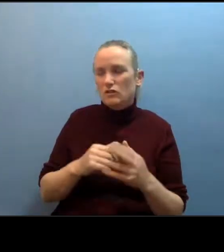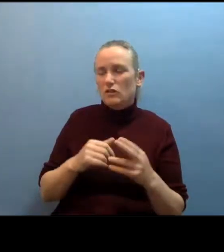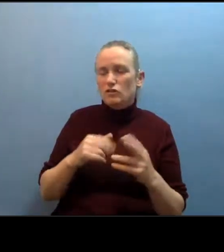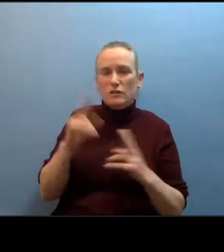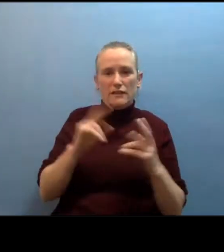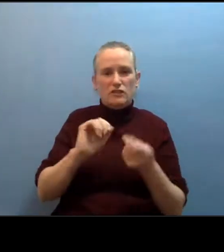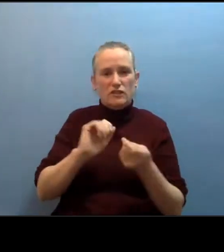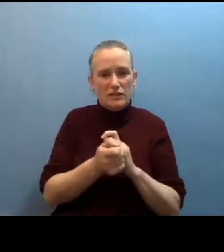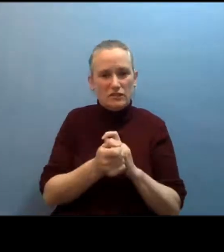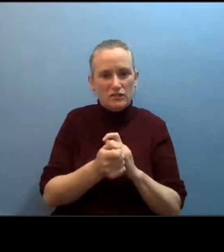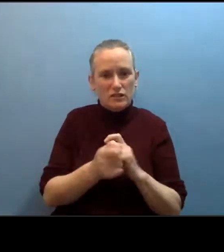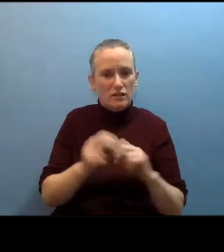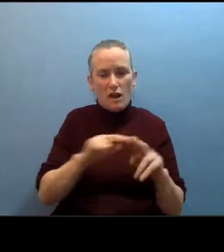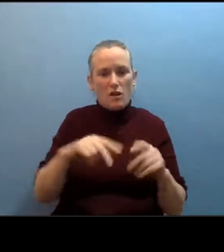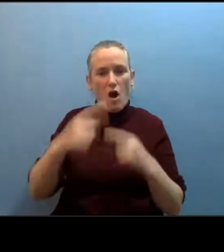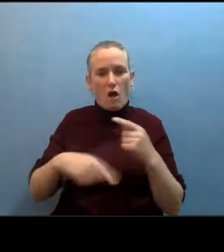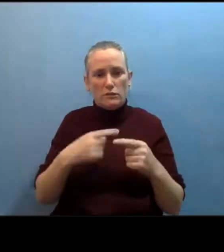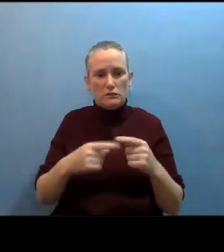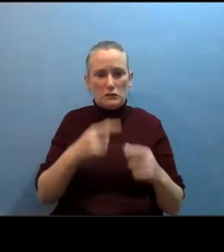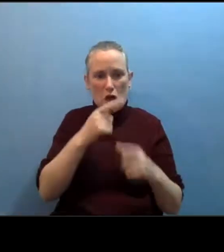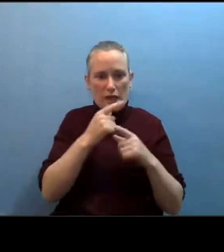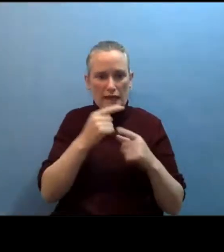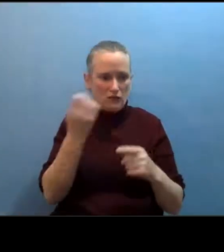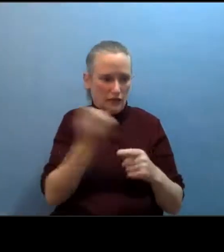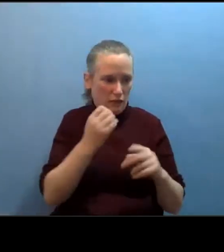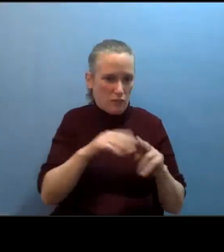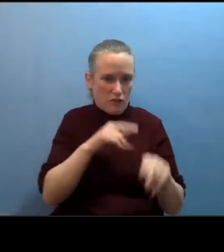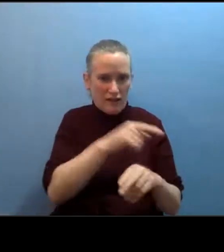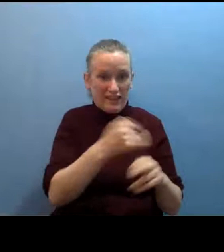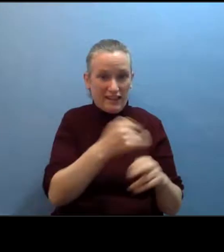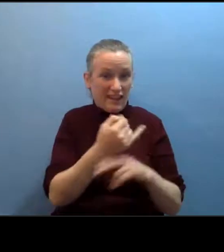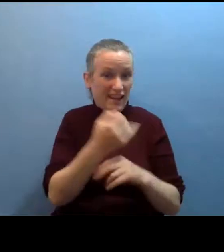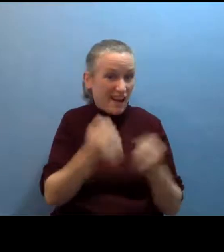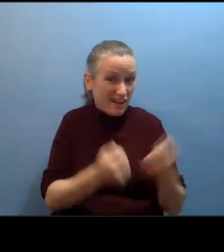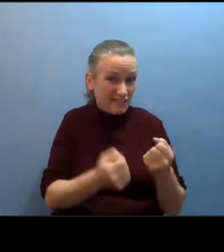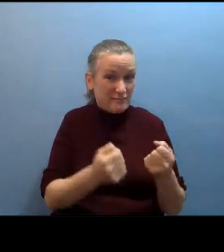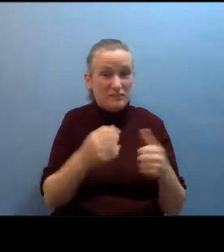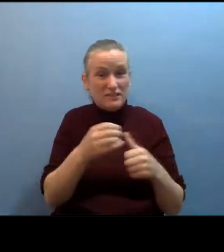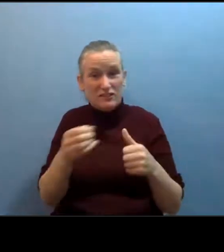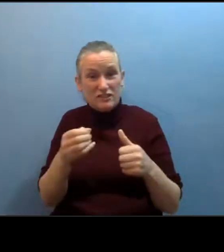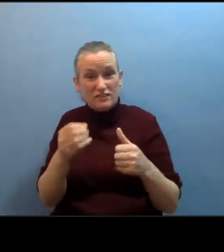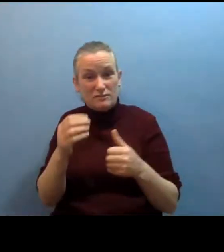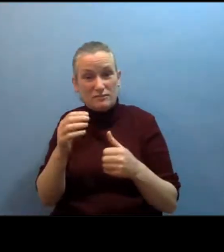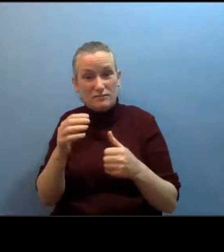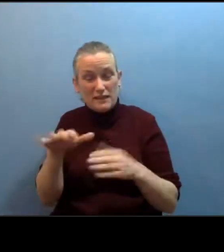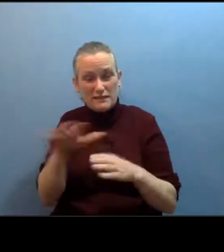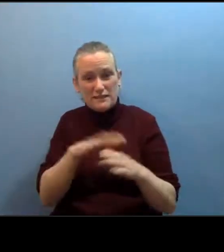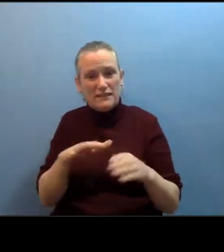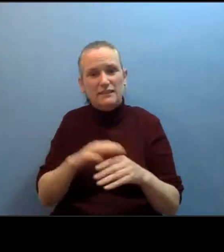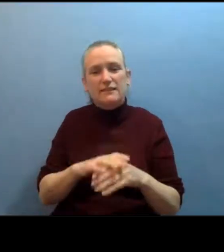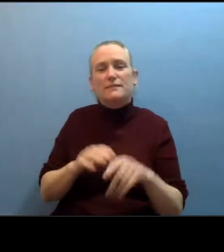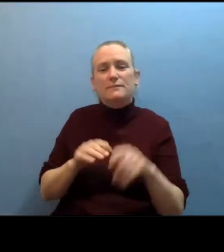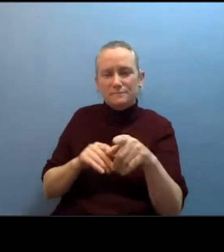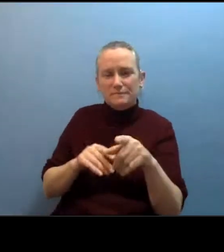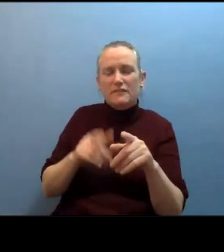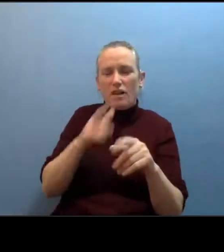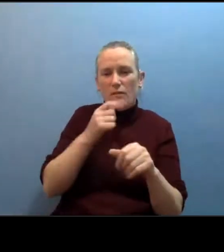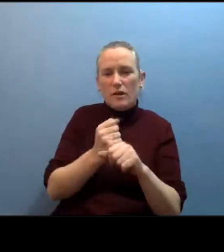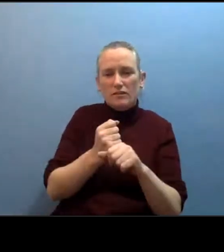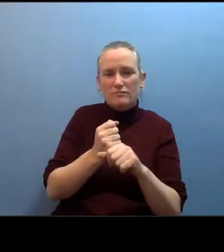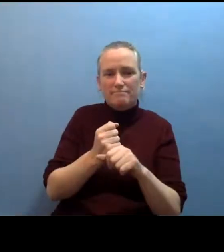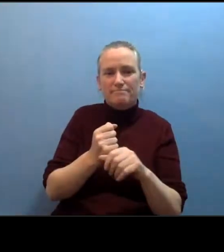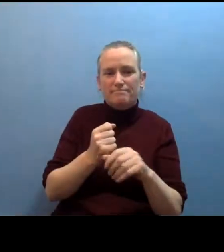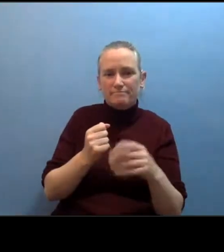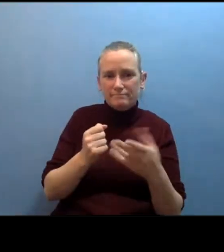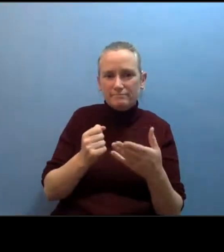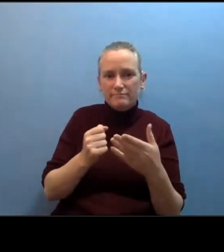ensure that talking and checking isn't always in the car? So I think you spoke, Jen, a little bit about creating those windows of opportunities